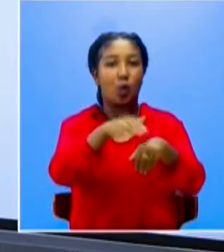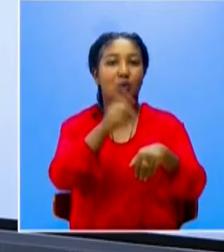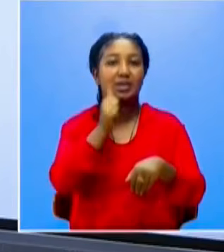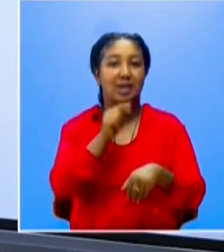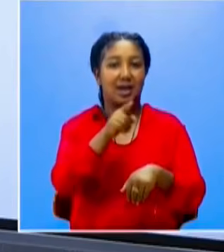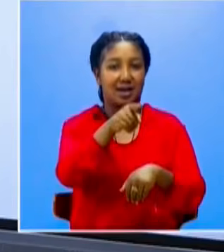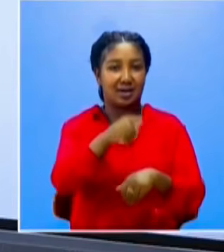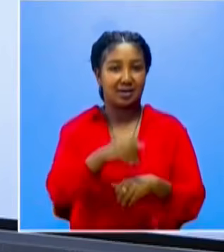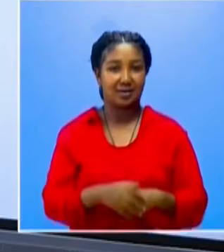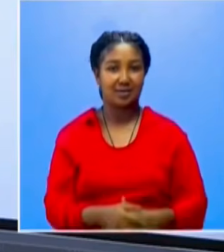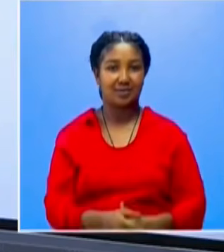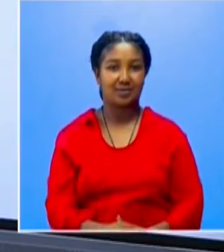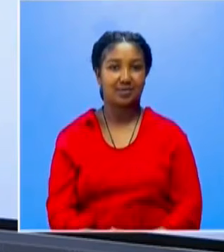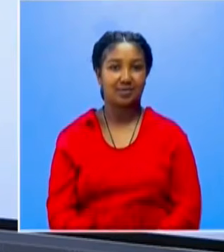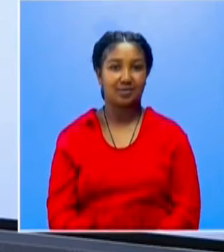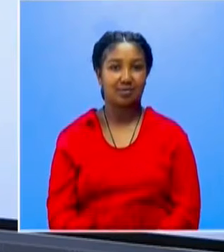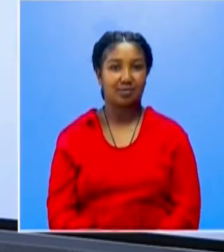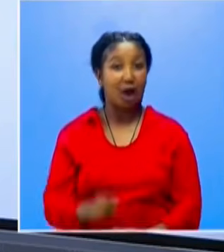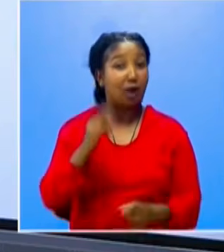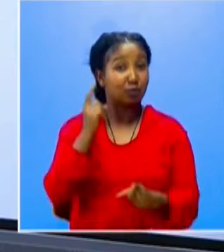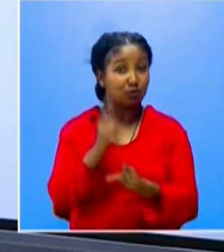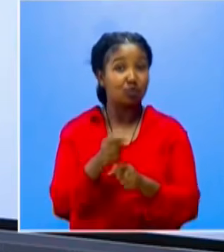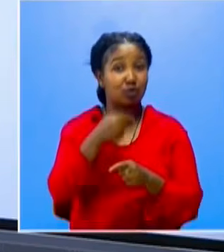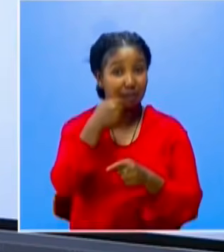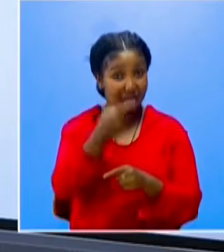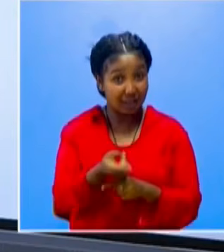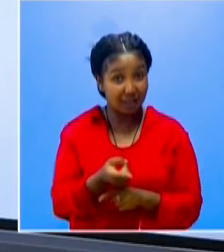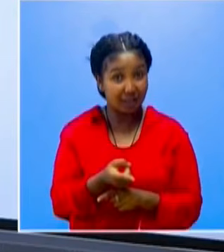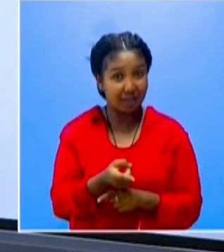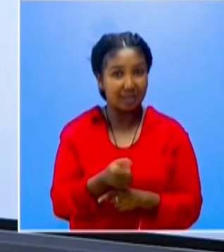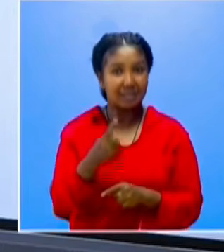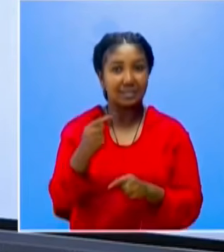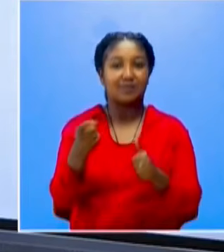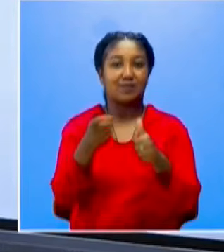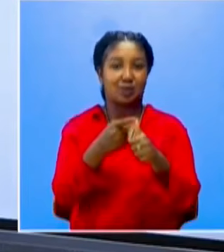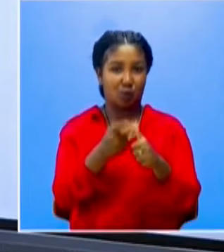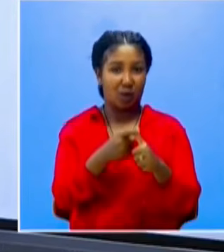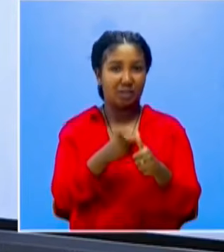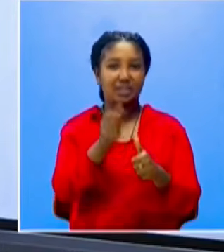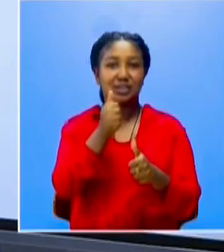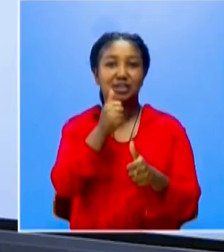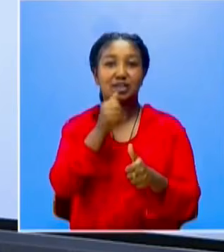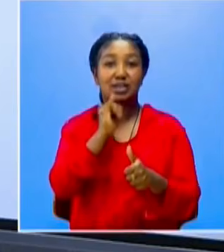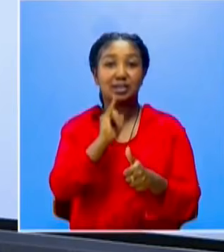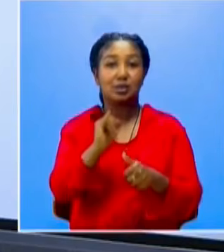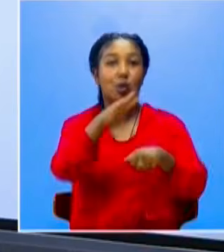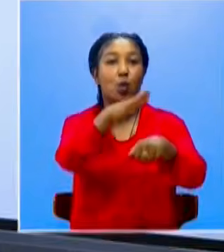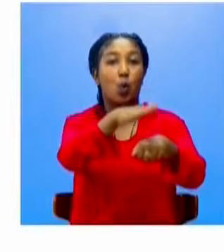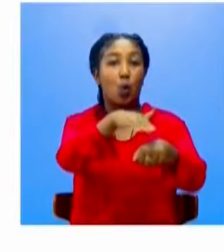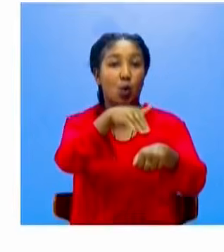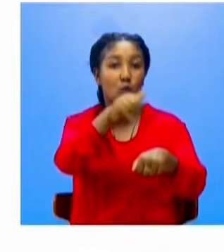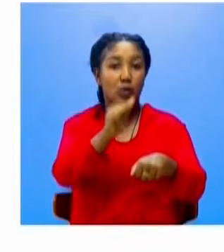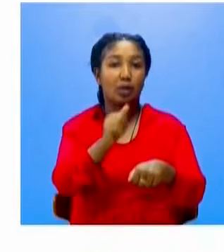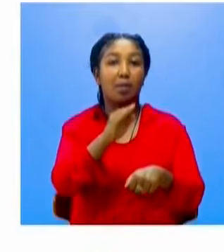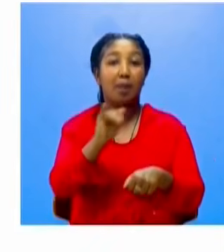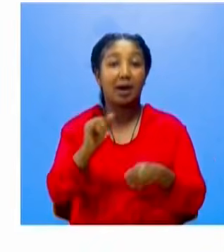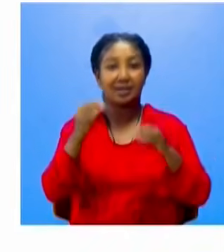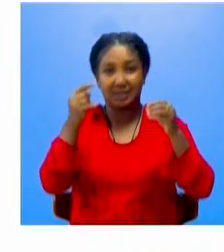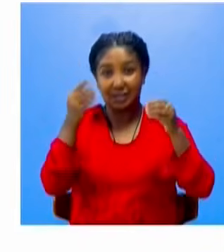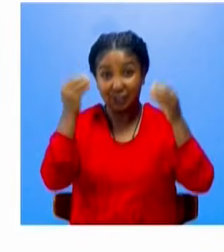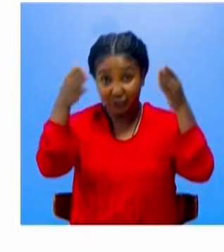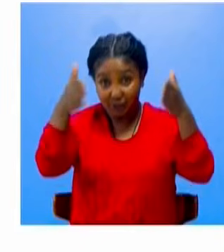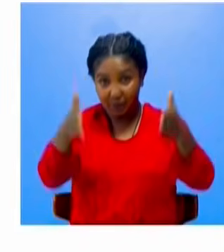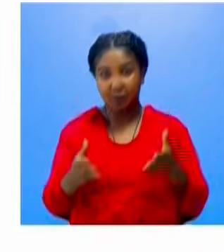her. I am sure you said that the first one, she is called by the teacher, is